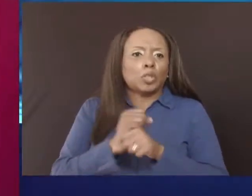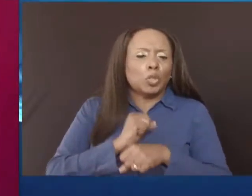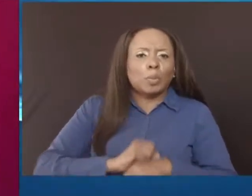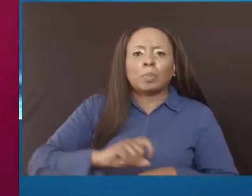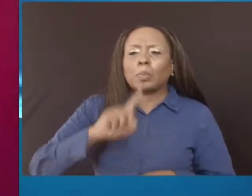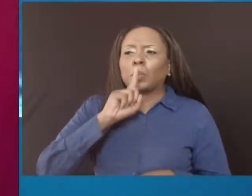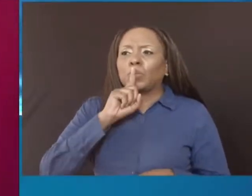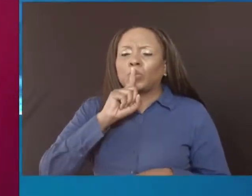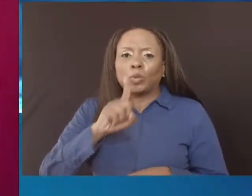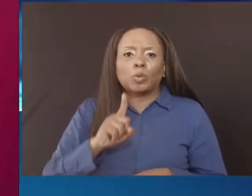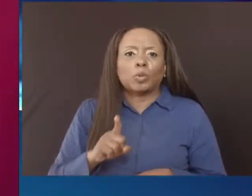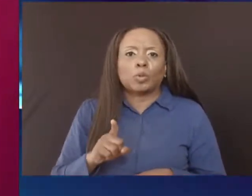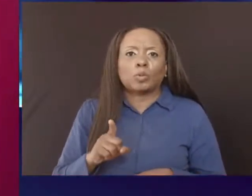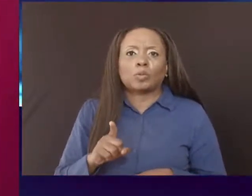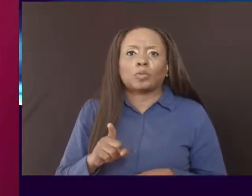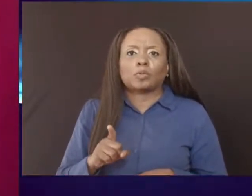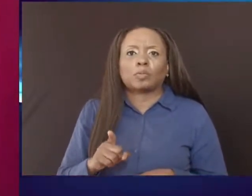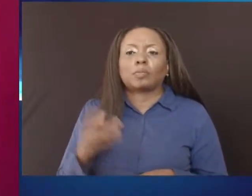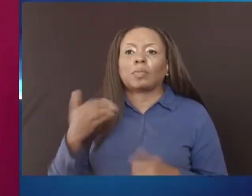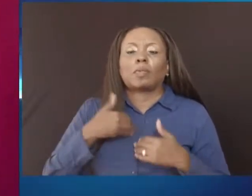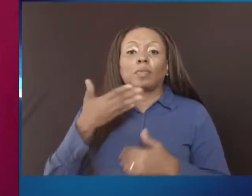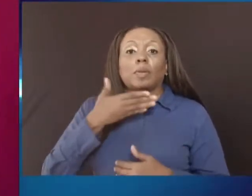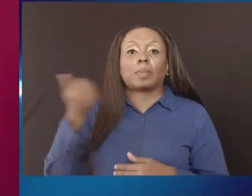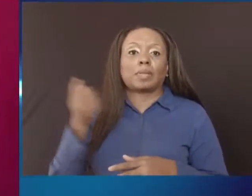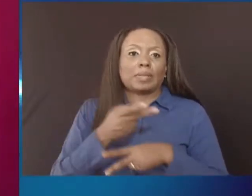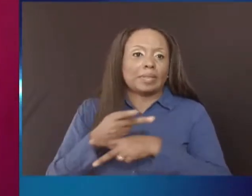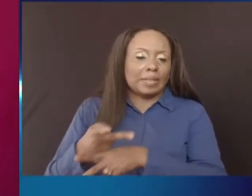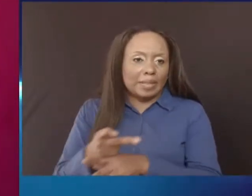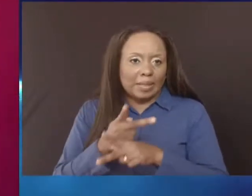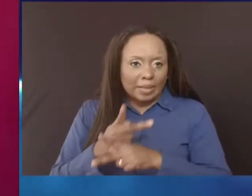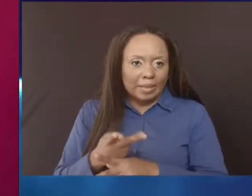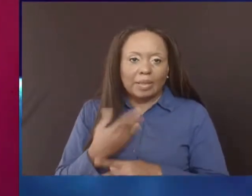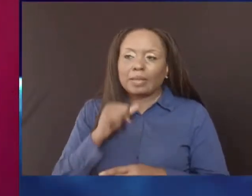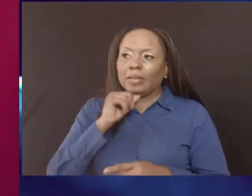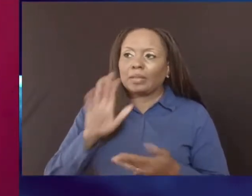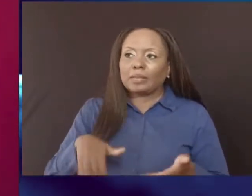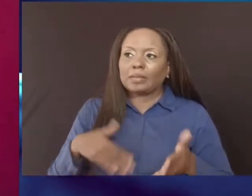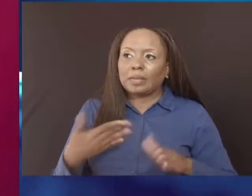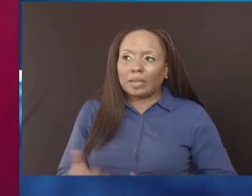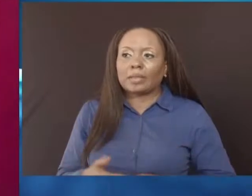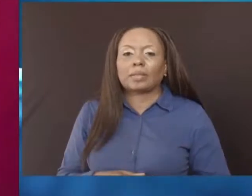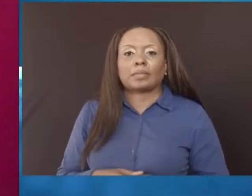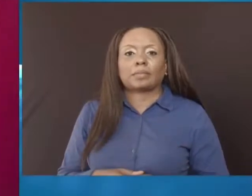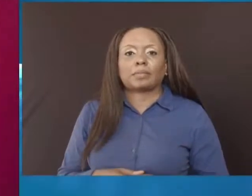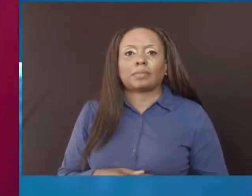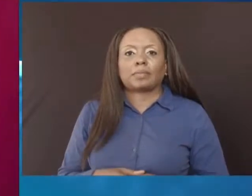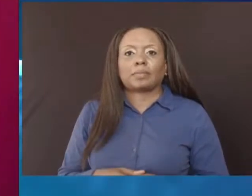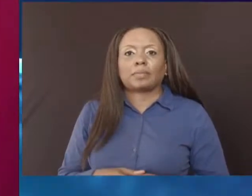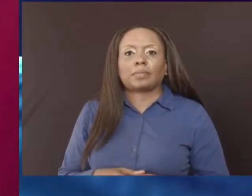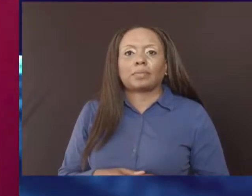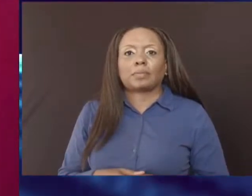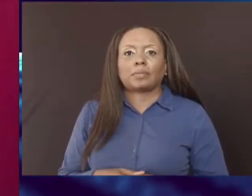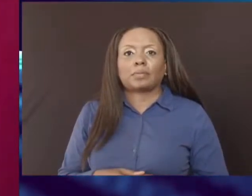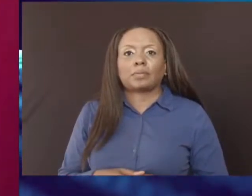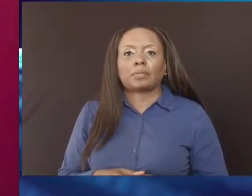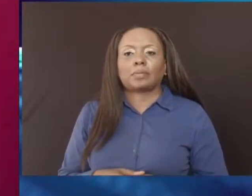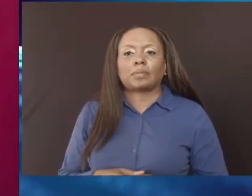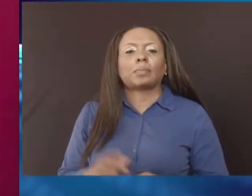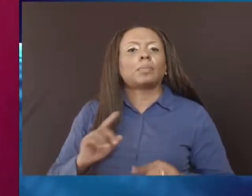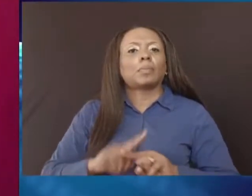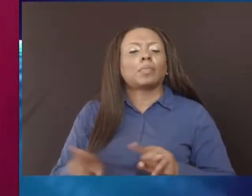they get the best possible care and that they do not die. But let us also talk about